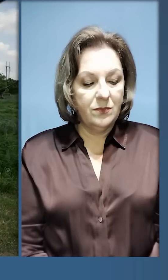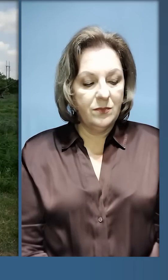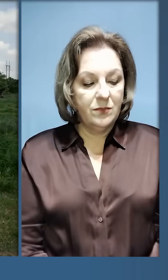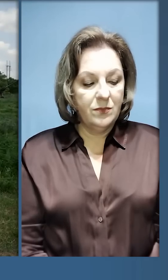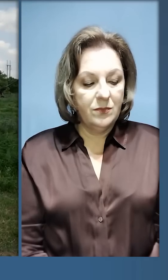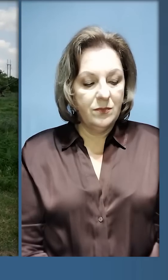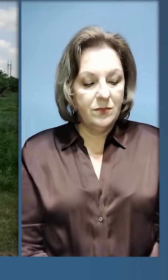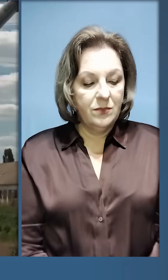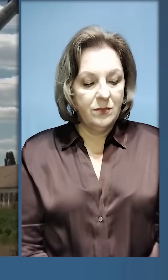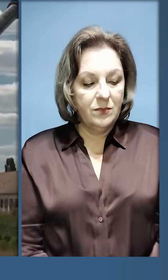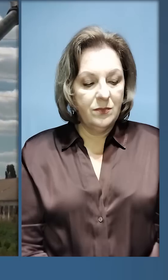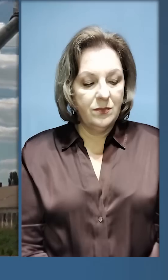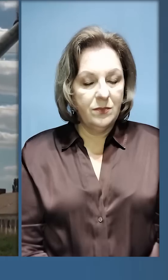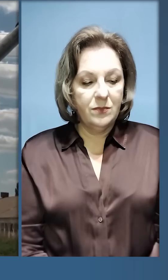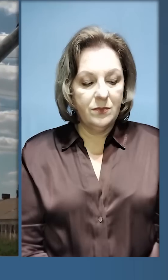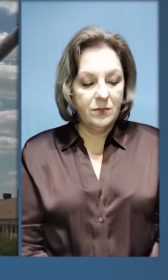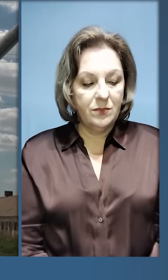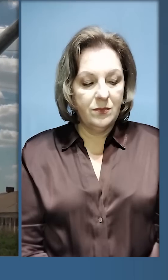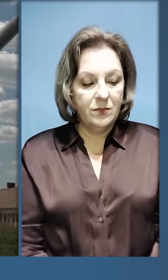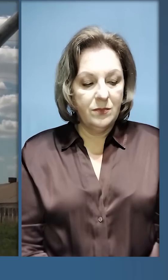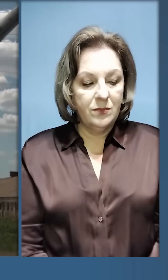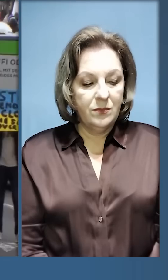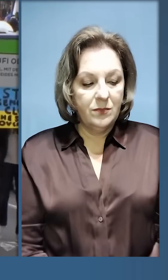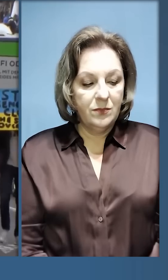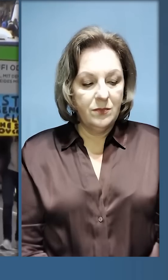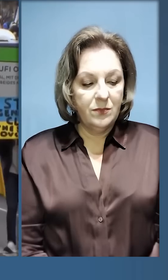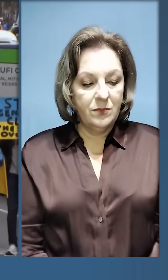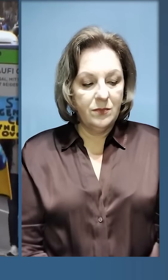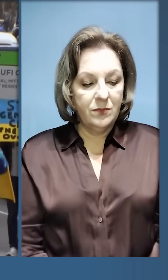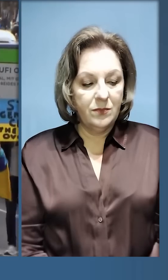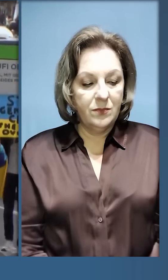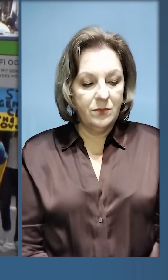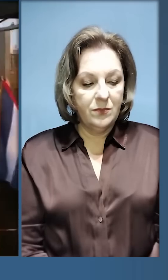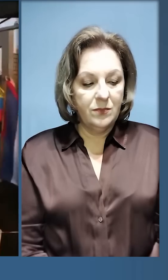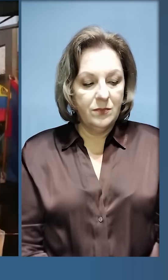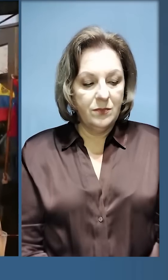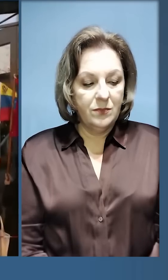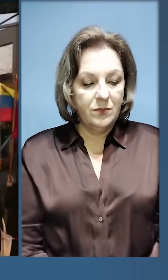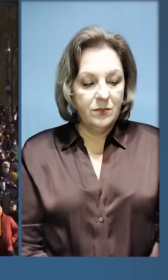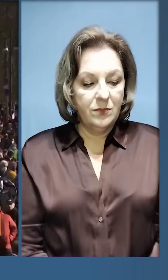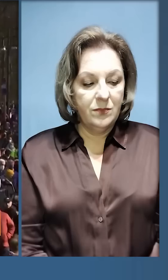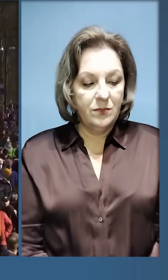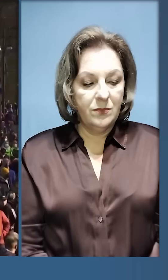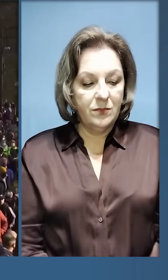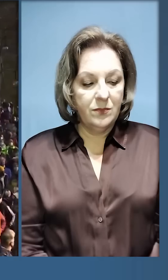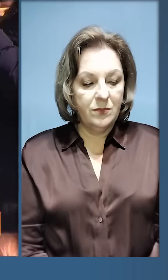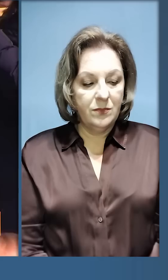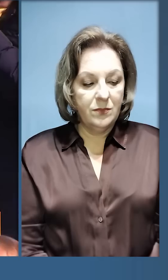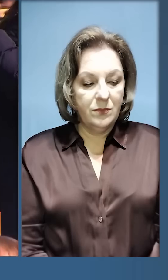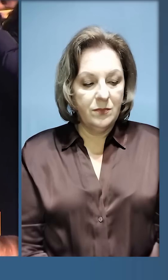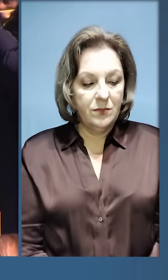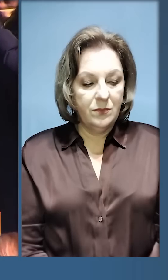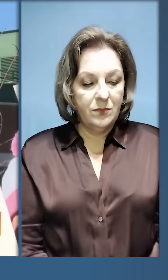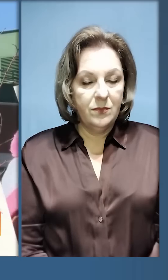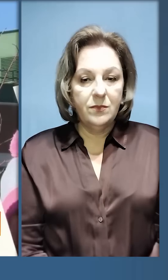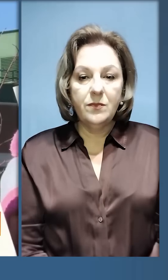troops, outnumbered and outgunned, are holding on. Across the world, though, there is continued support. People determined to show they